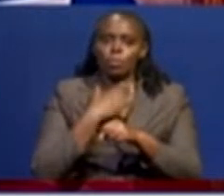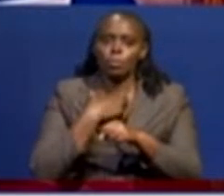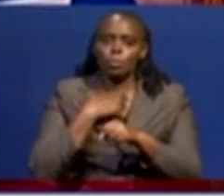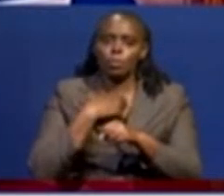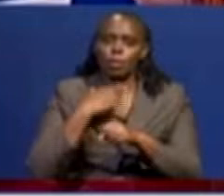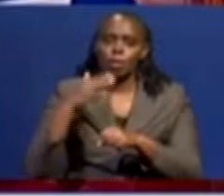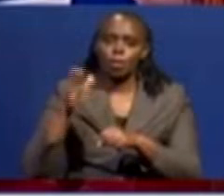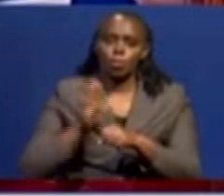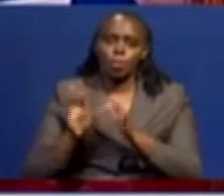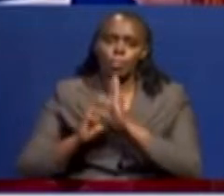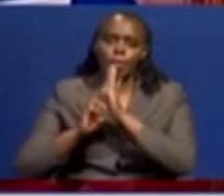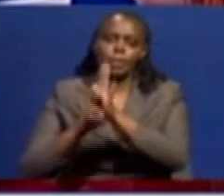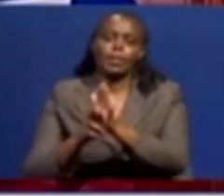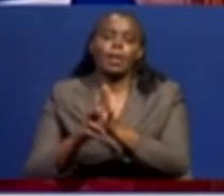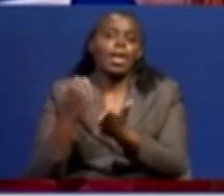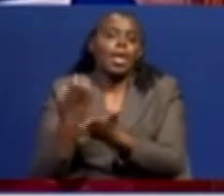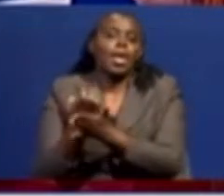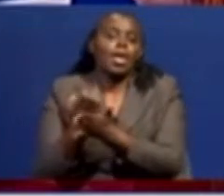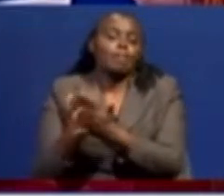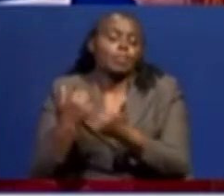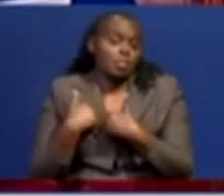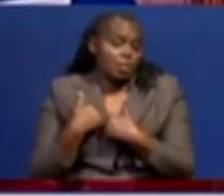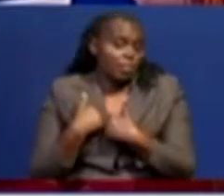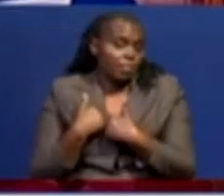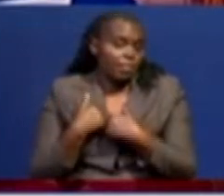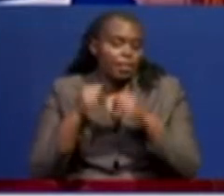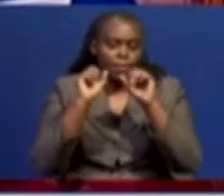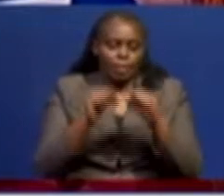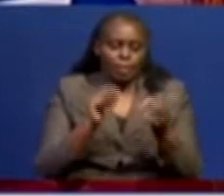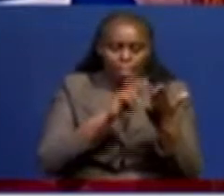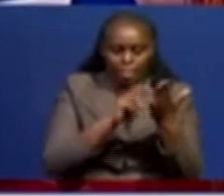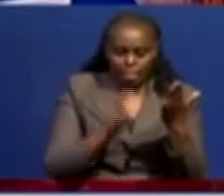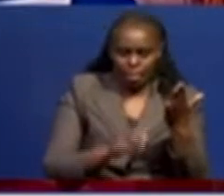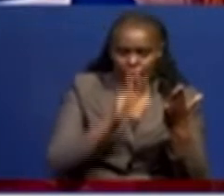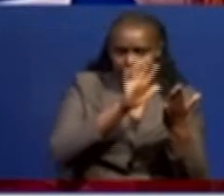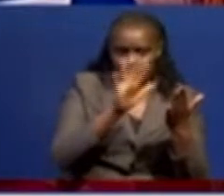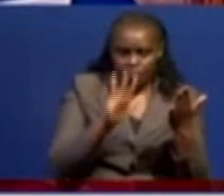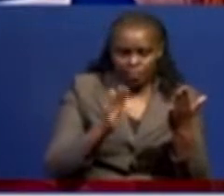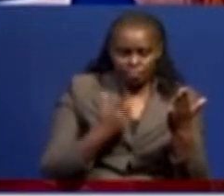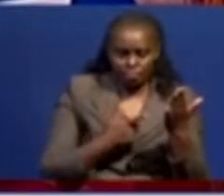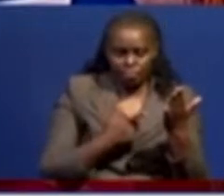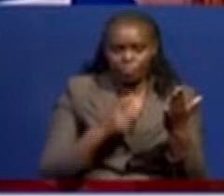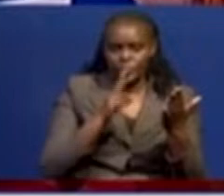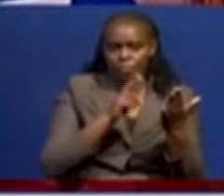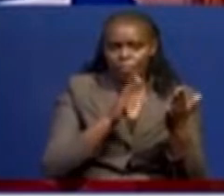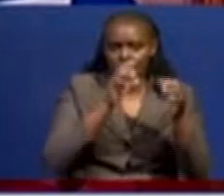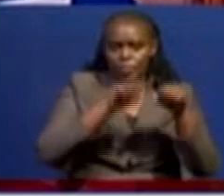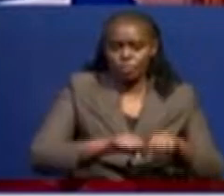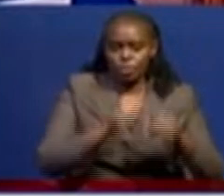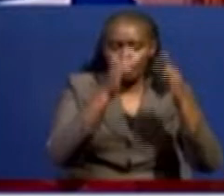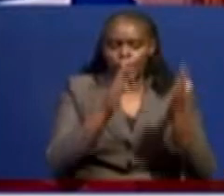vie for the position of women rep. Do you have evidence of the resignation? Yes, on page 55.